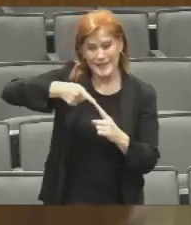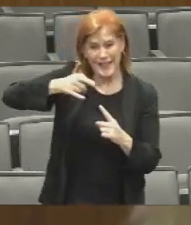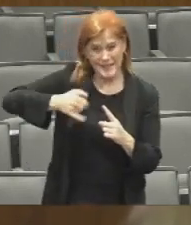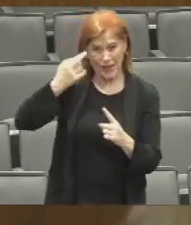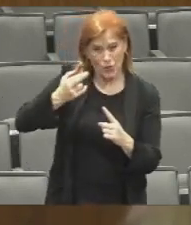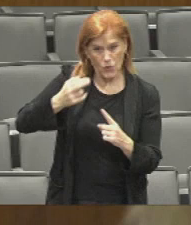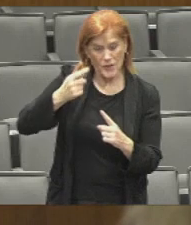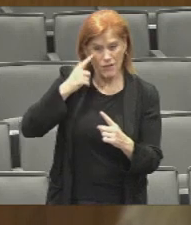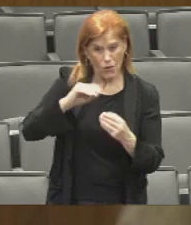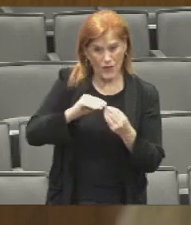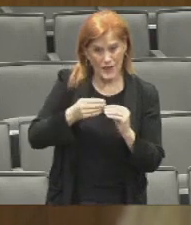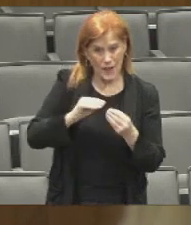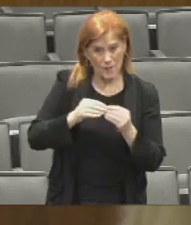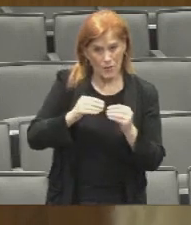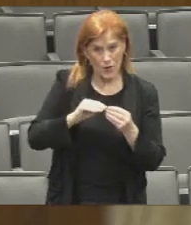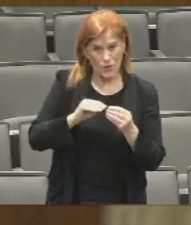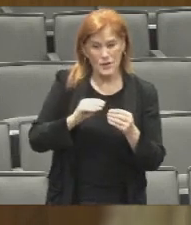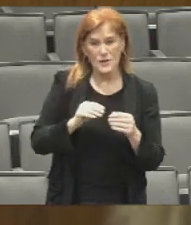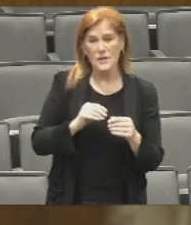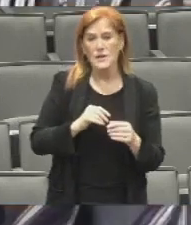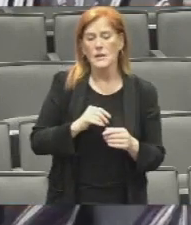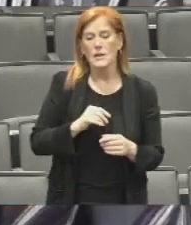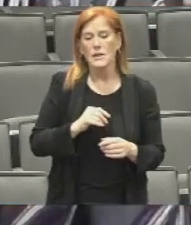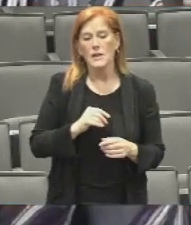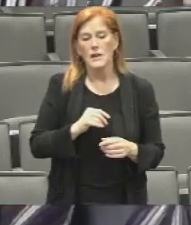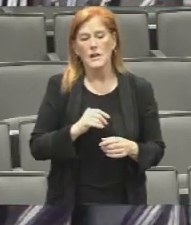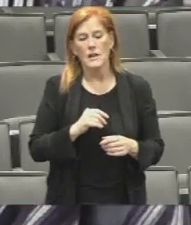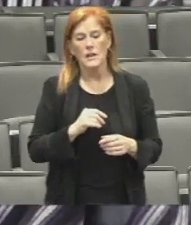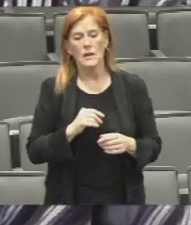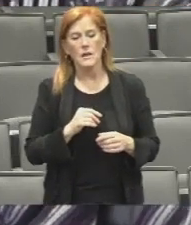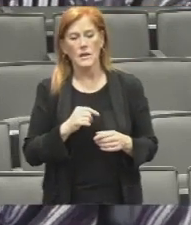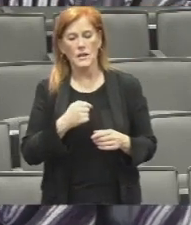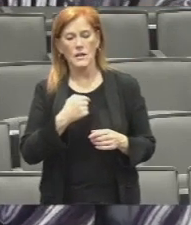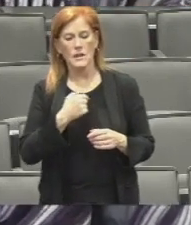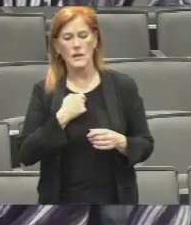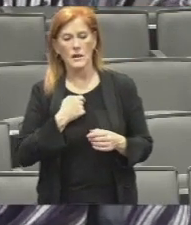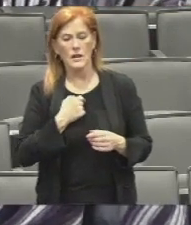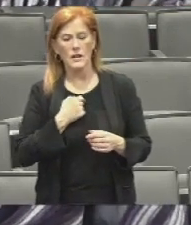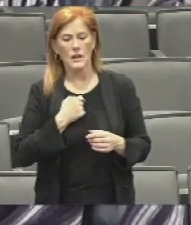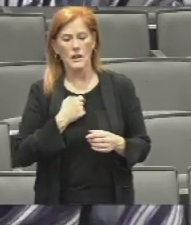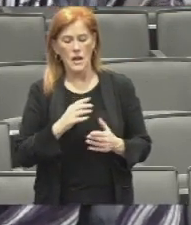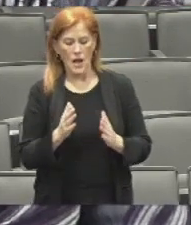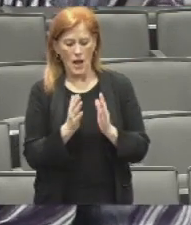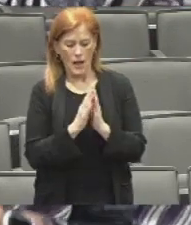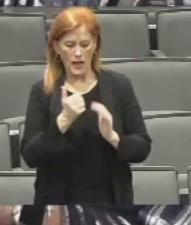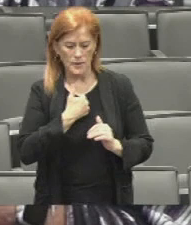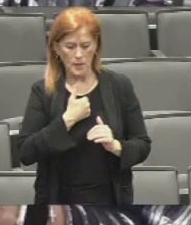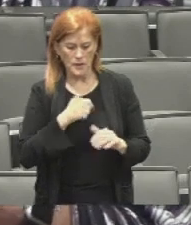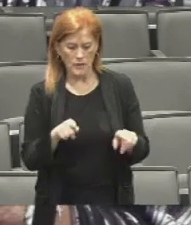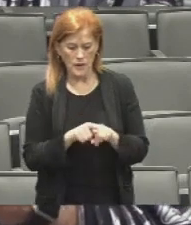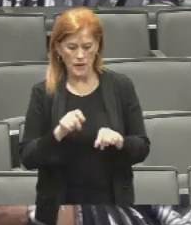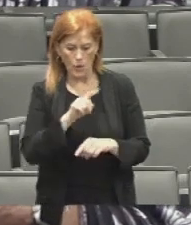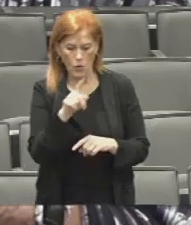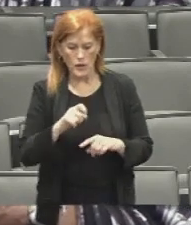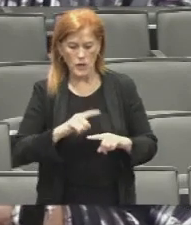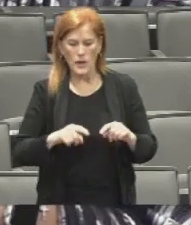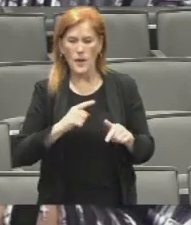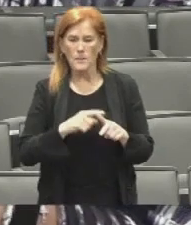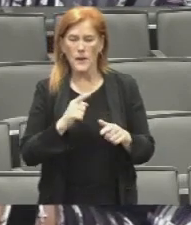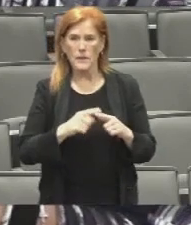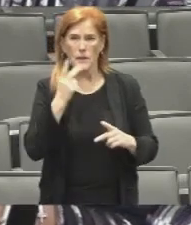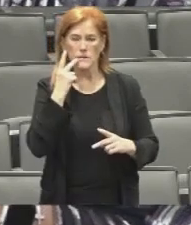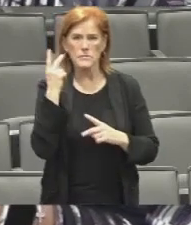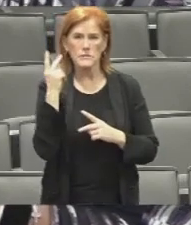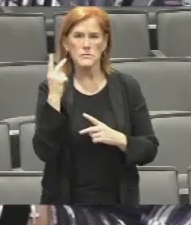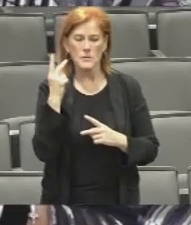mystery. You know, I ask myself the question often too, but then I think back of